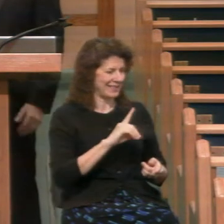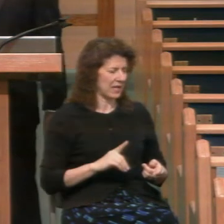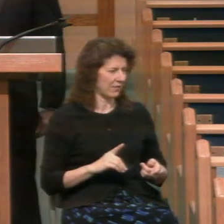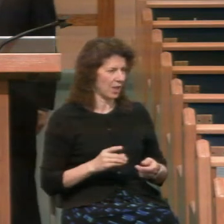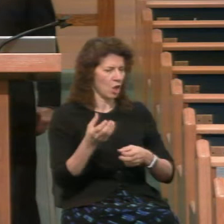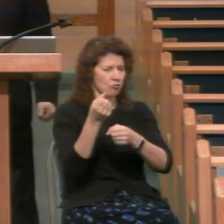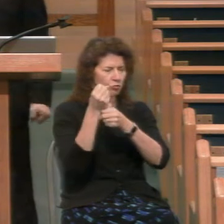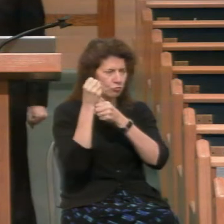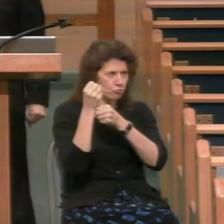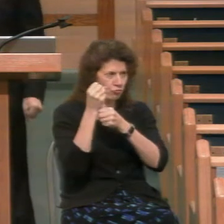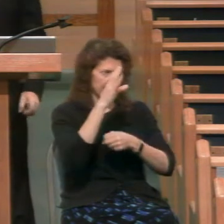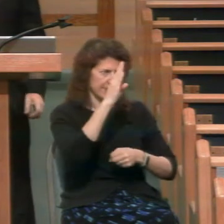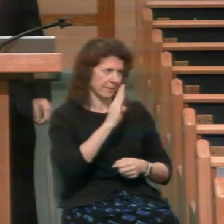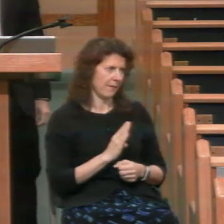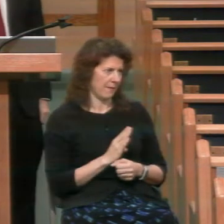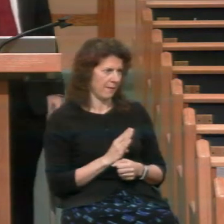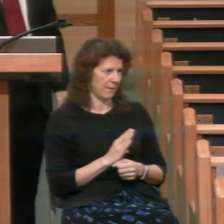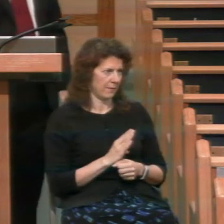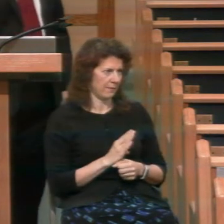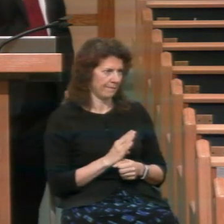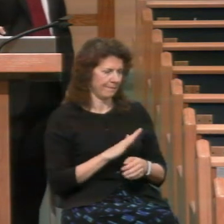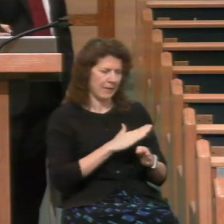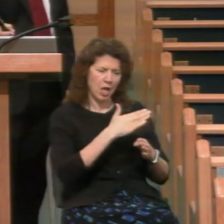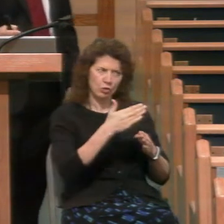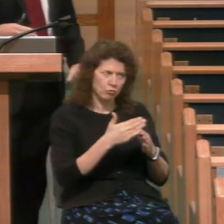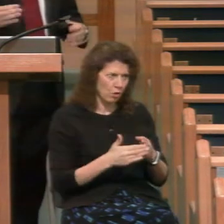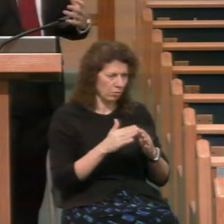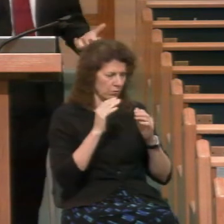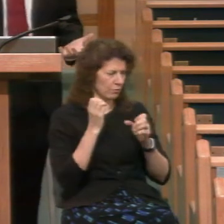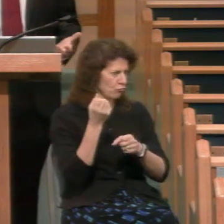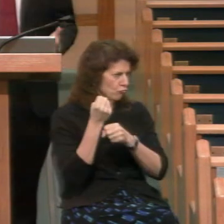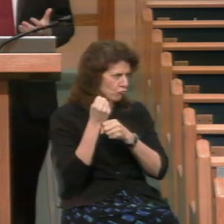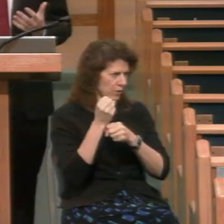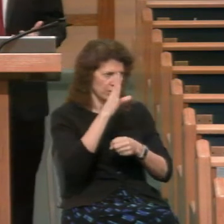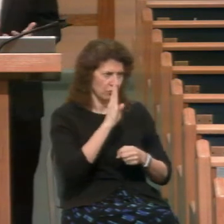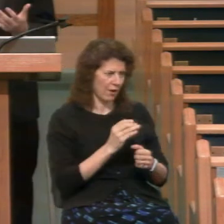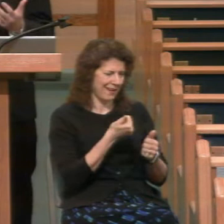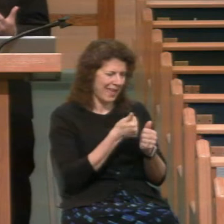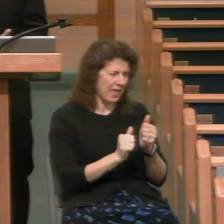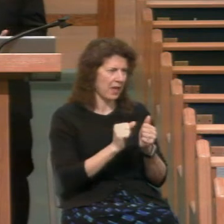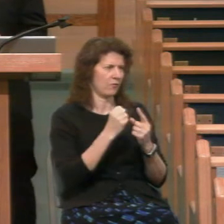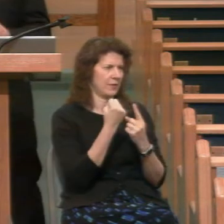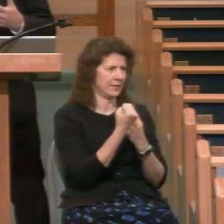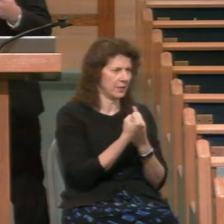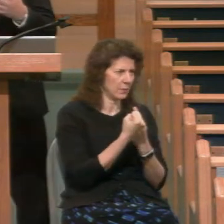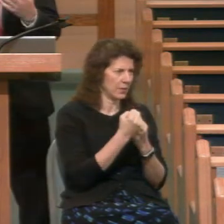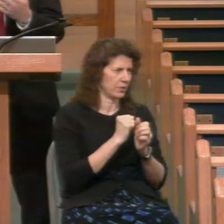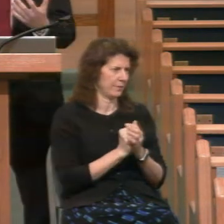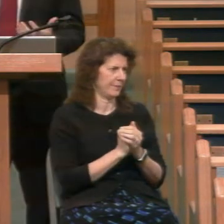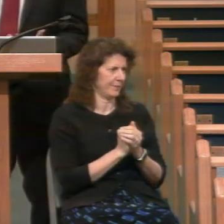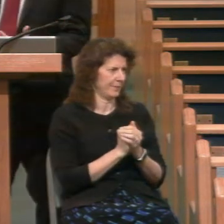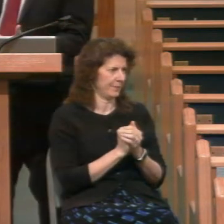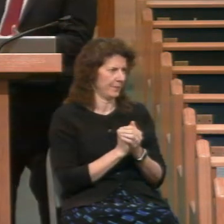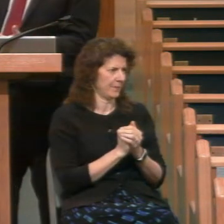He trusts God. Implicitly, he trusts God. In every situation, he trusts God. He becomes this sort of